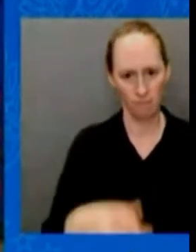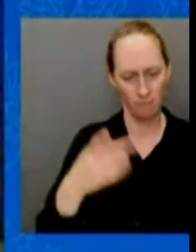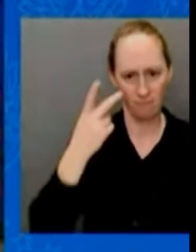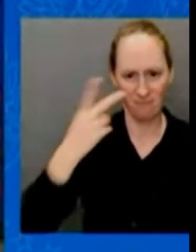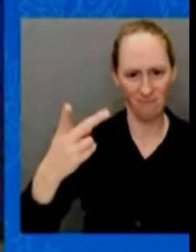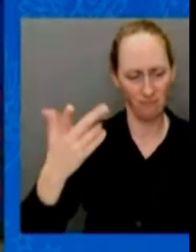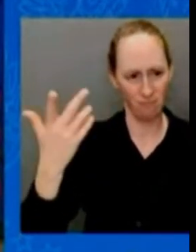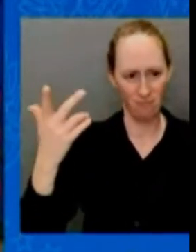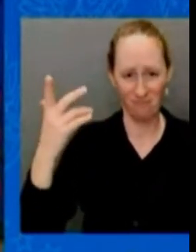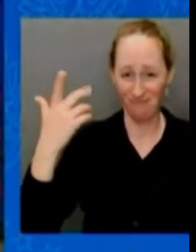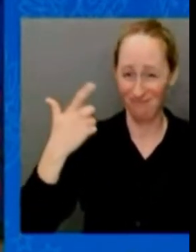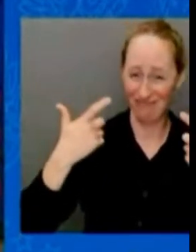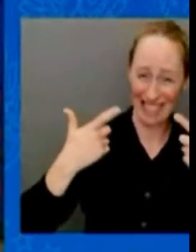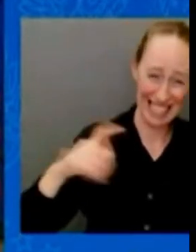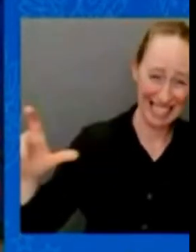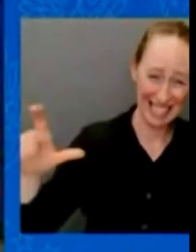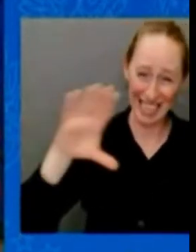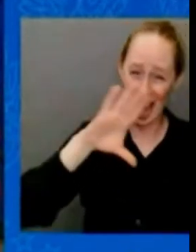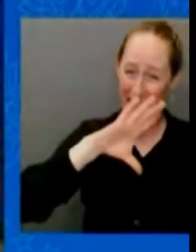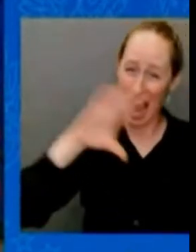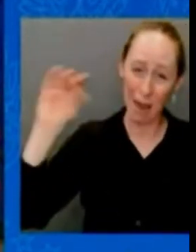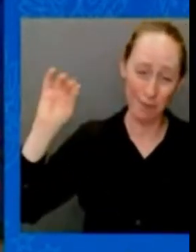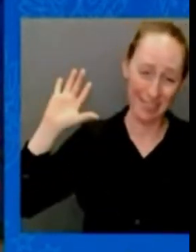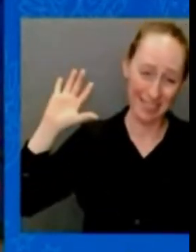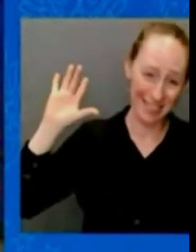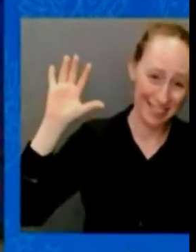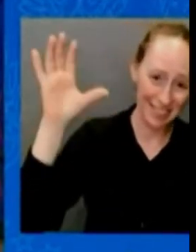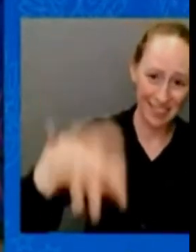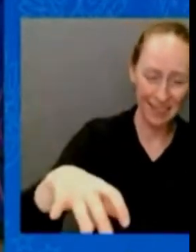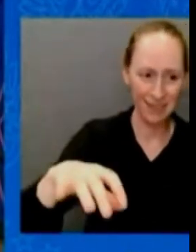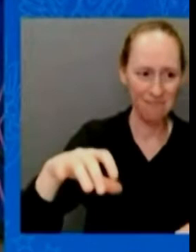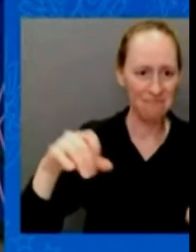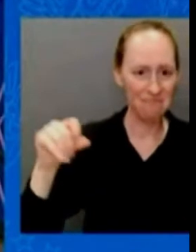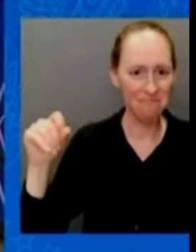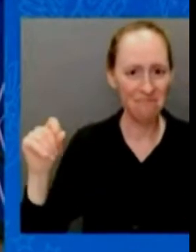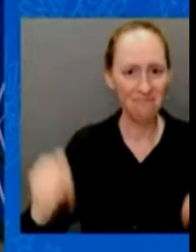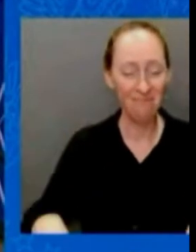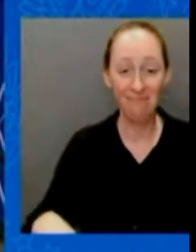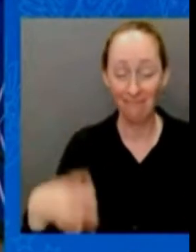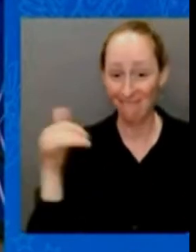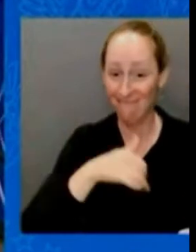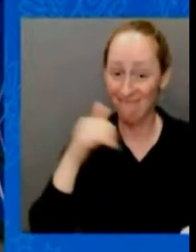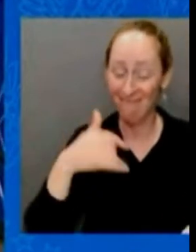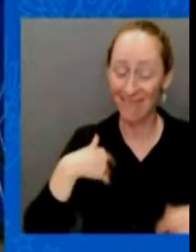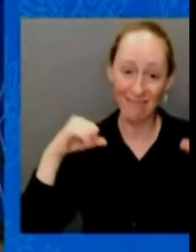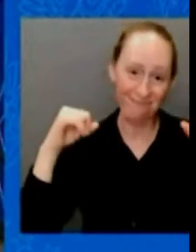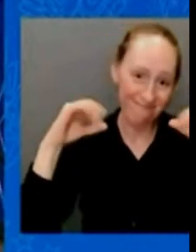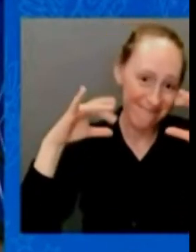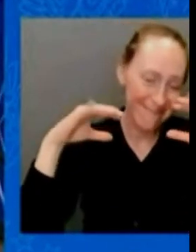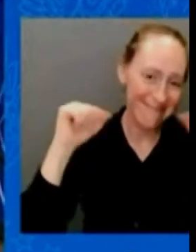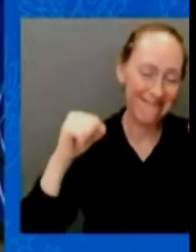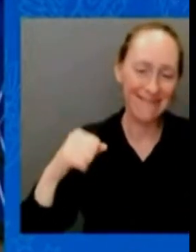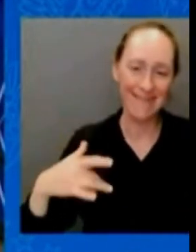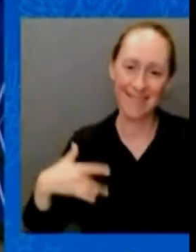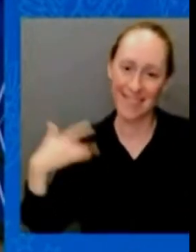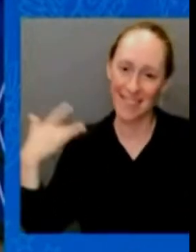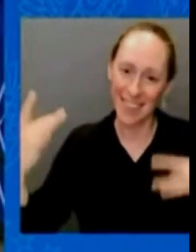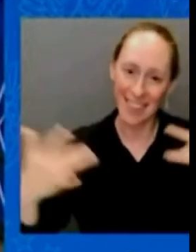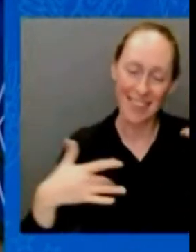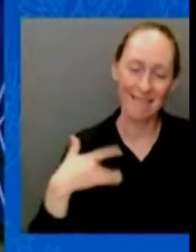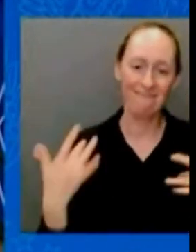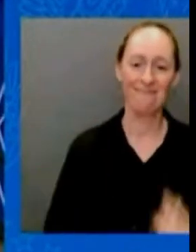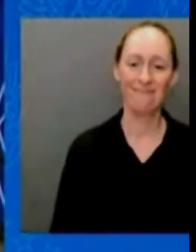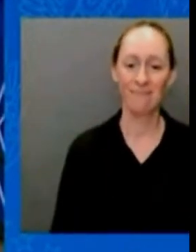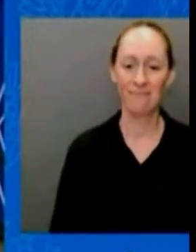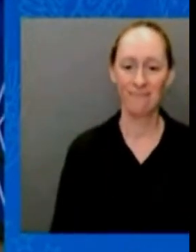was amazing. It was more than a kid in a candy shop. It was a man who was realizing his vision of his whole future. And he sees